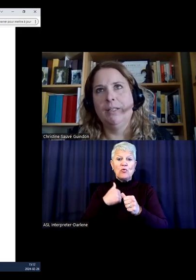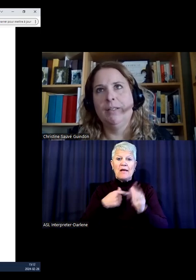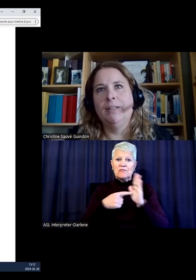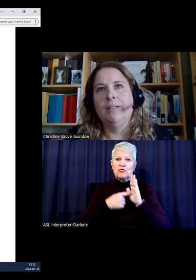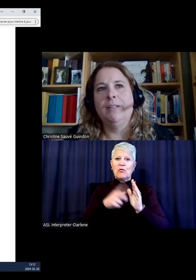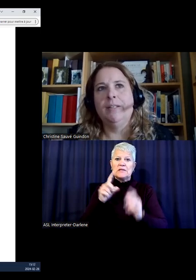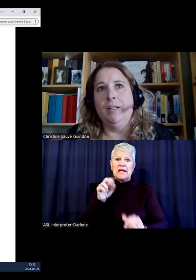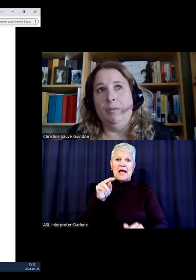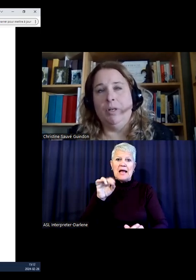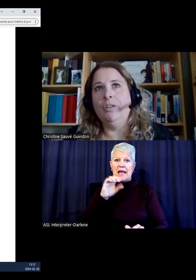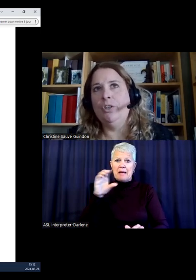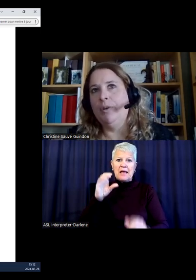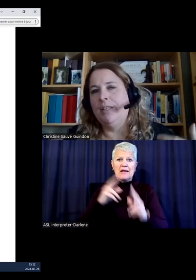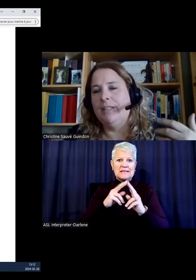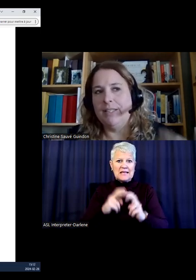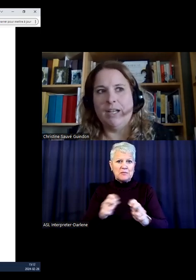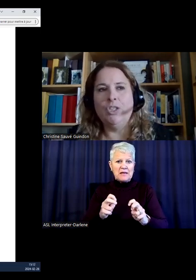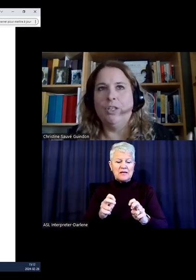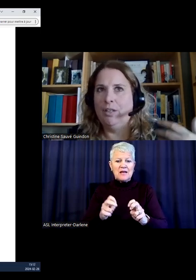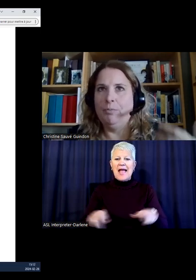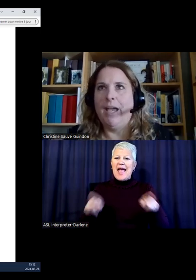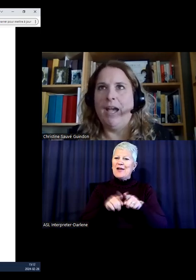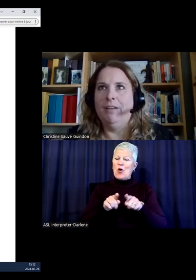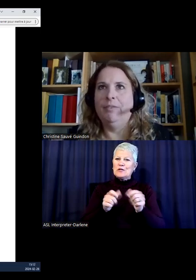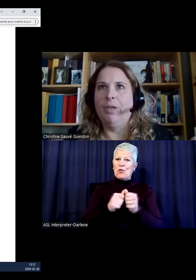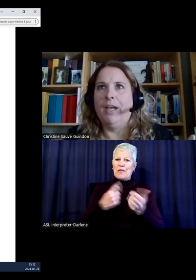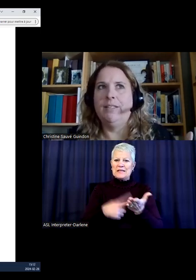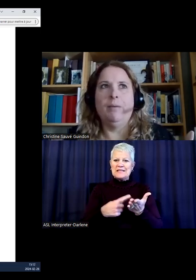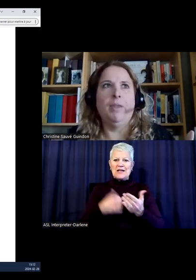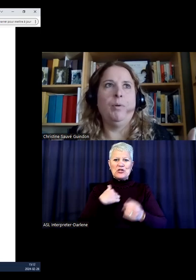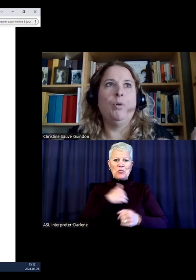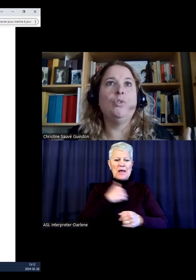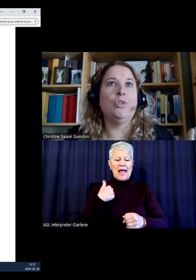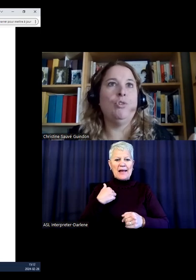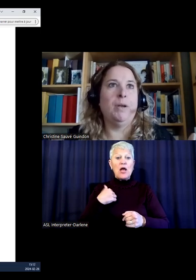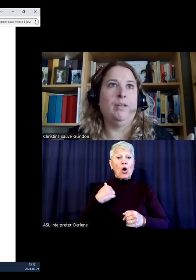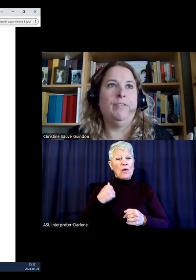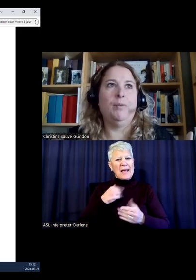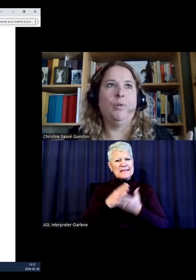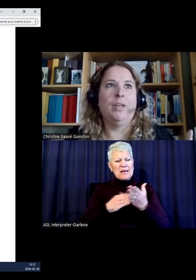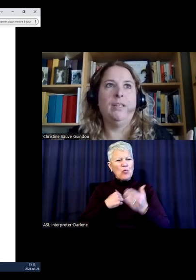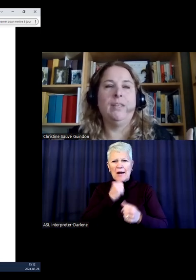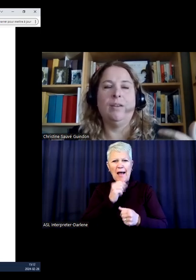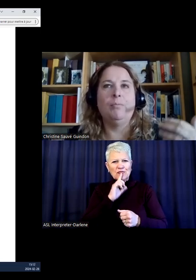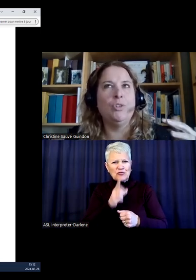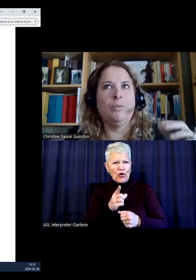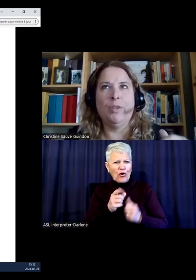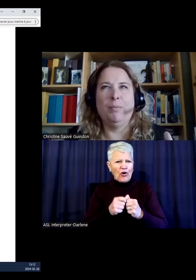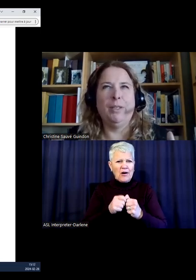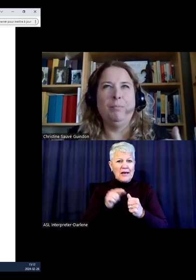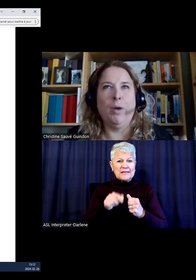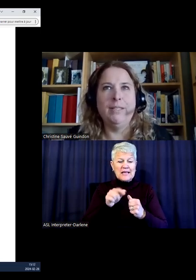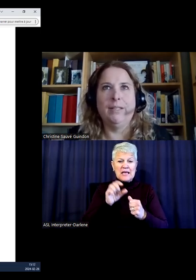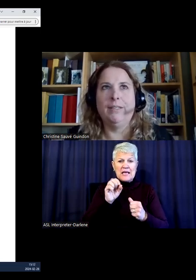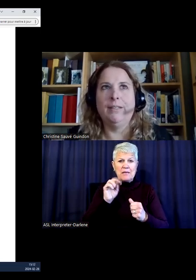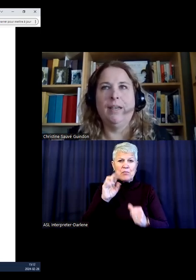assessment. But also in the discussion, you know, we had some that we weren't sure about if they were in the emergent, were they